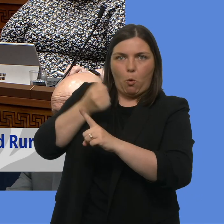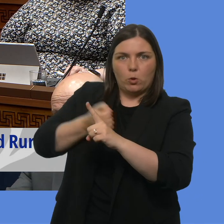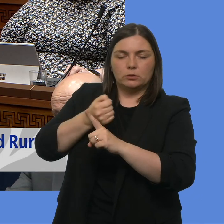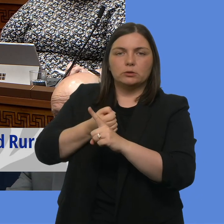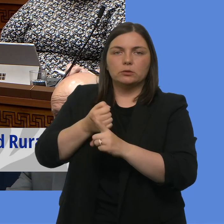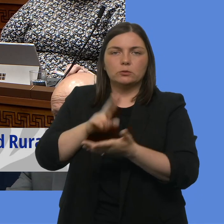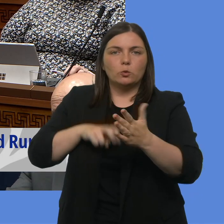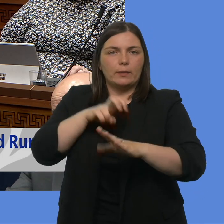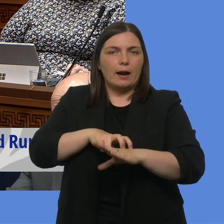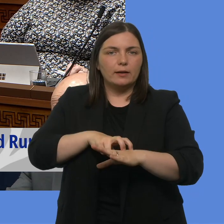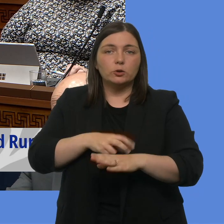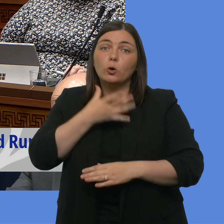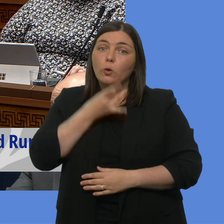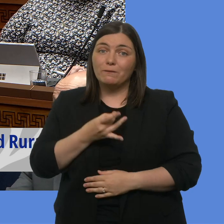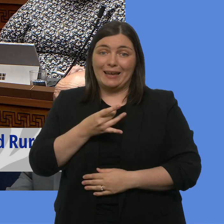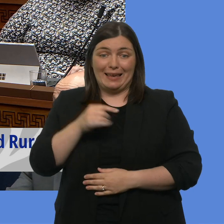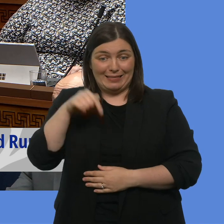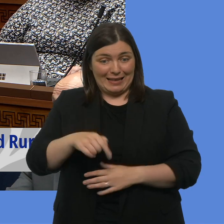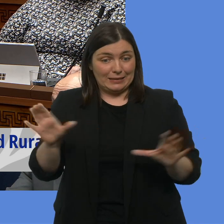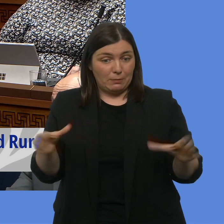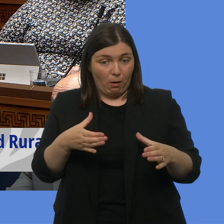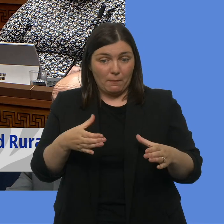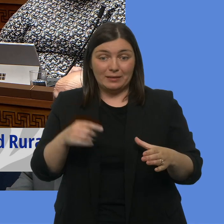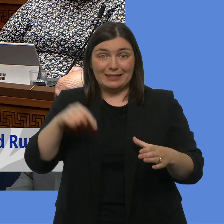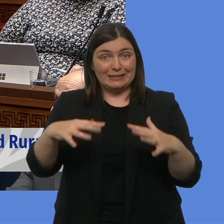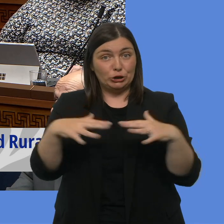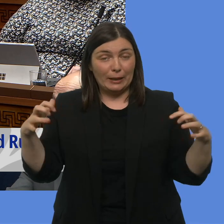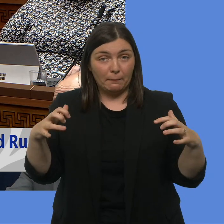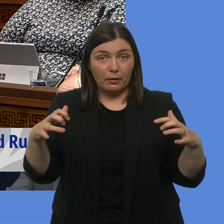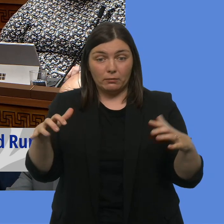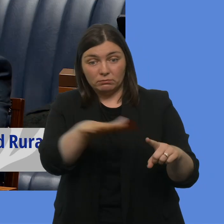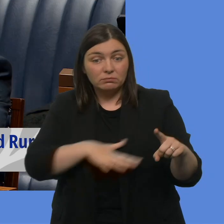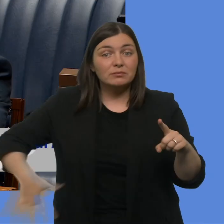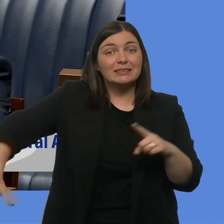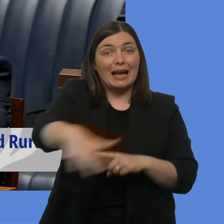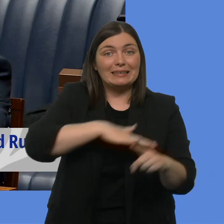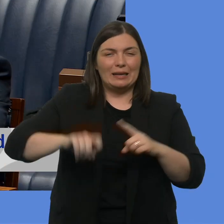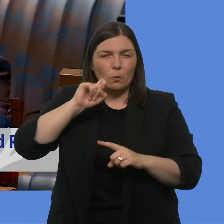chamber and wider society we can make the case to the UK Government around this.